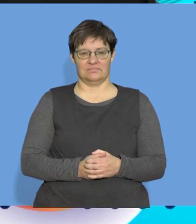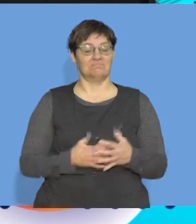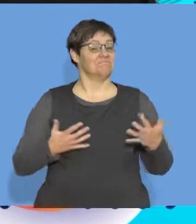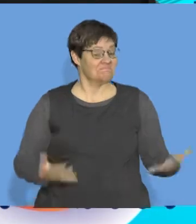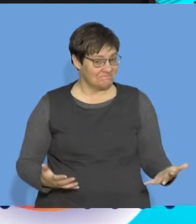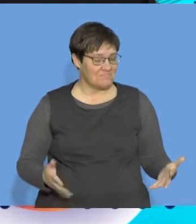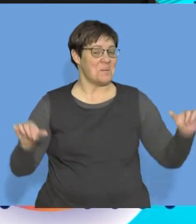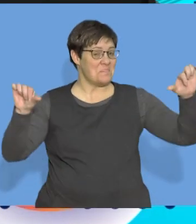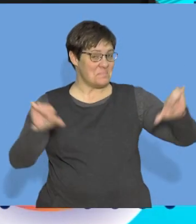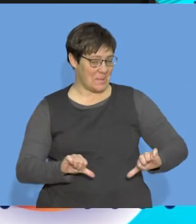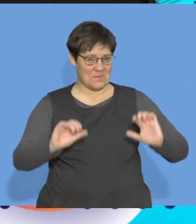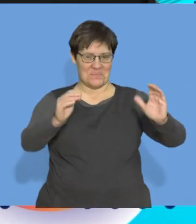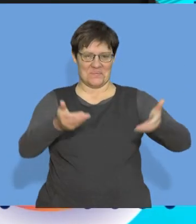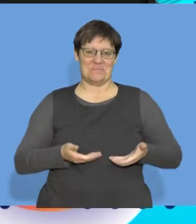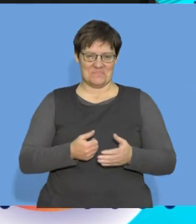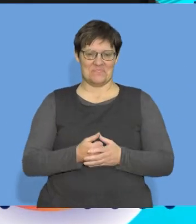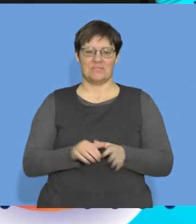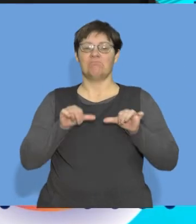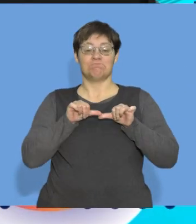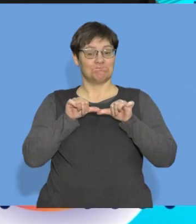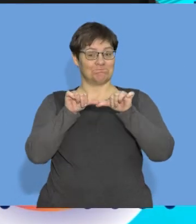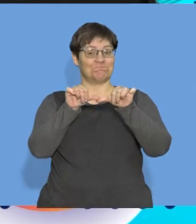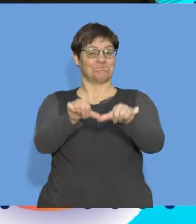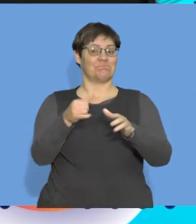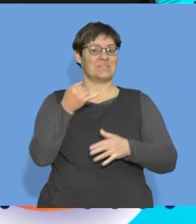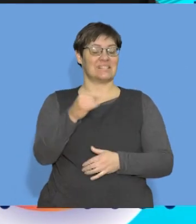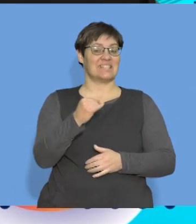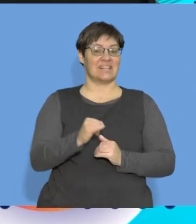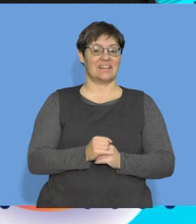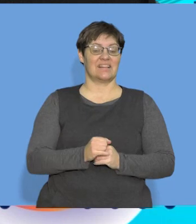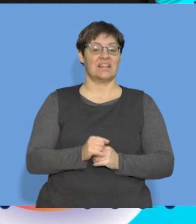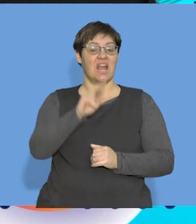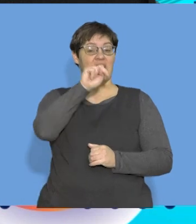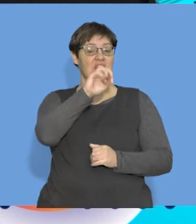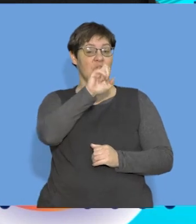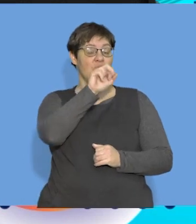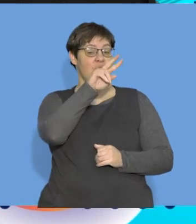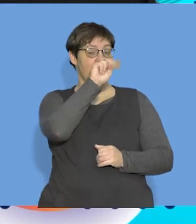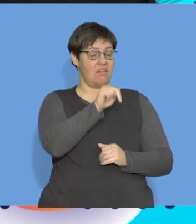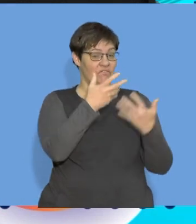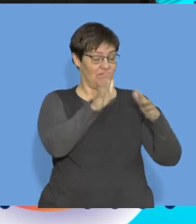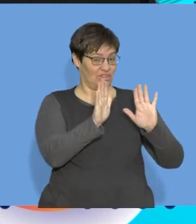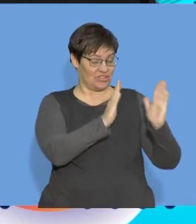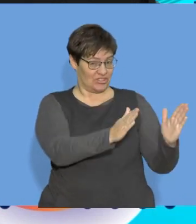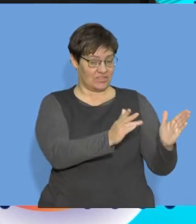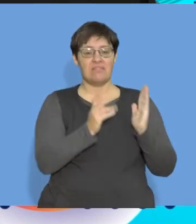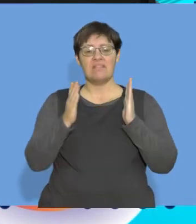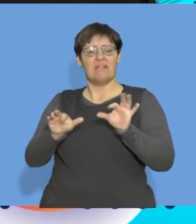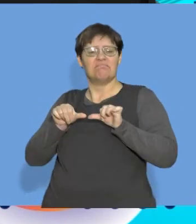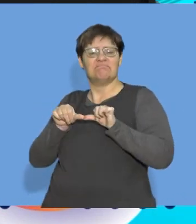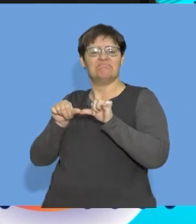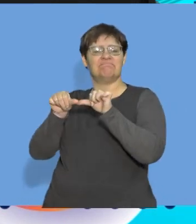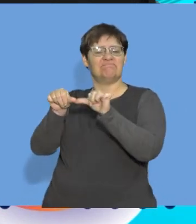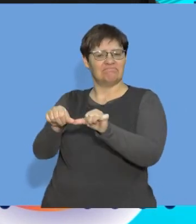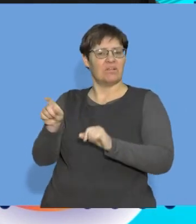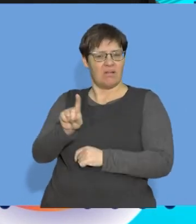Guys, welcome back. Continuation still. After the neurons, let's see you. We continue now